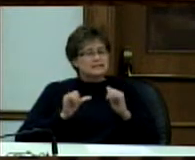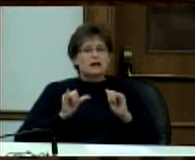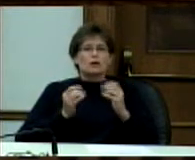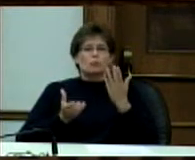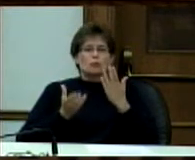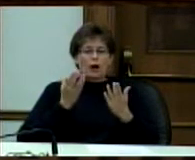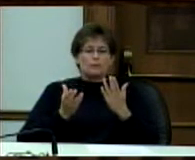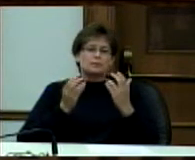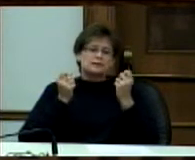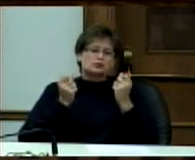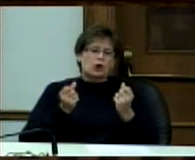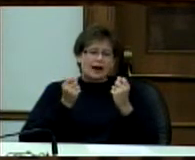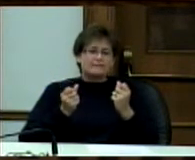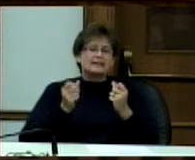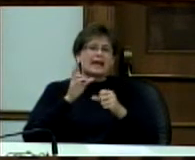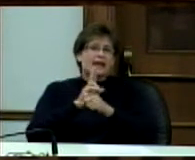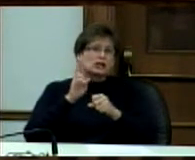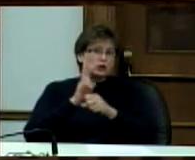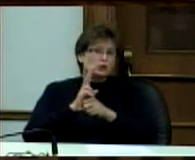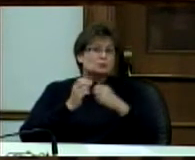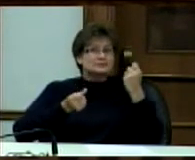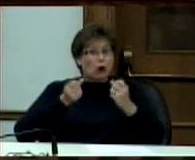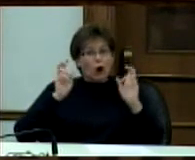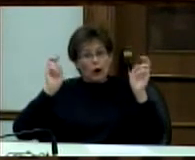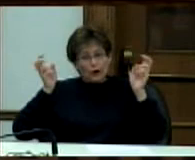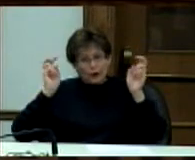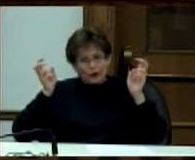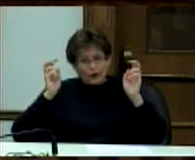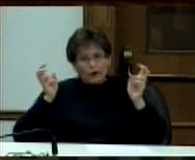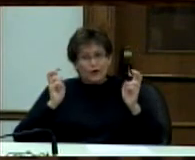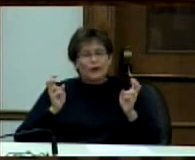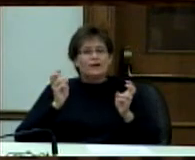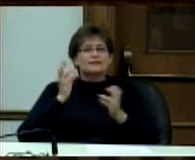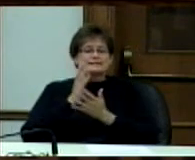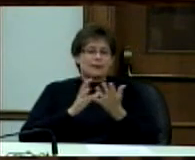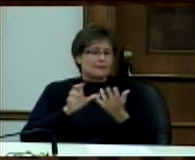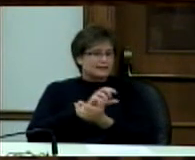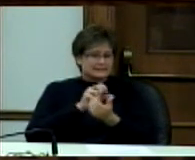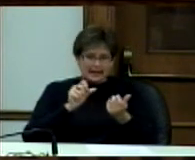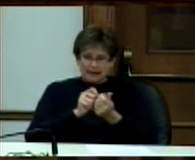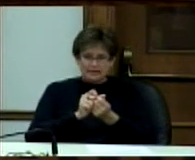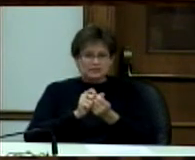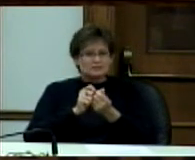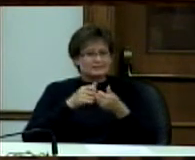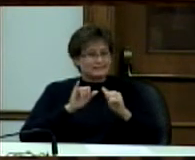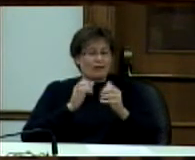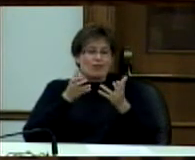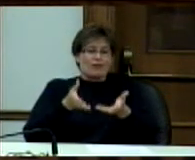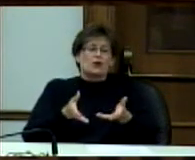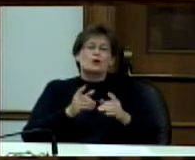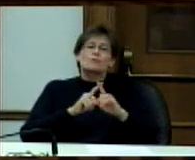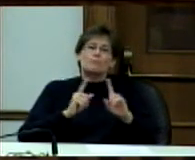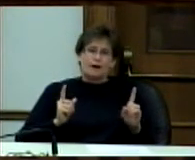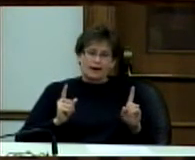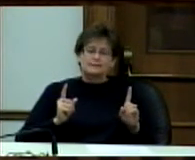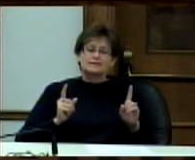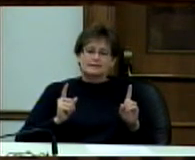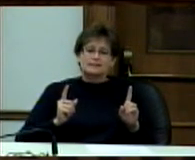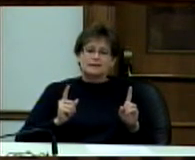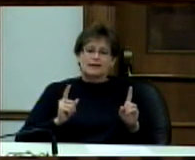We're still probably driving somewhat of a used car, and some of the damage may yet remain,